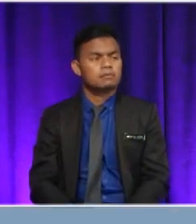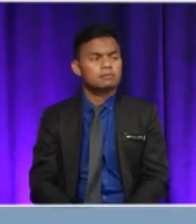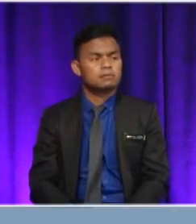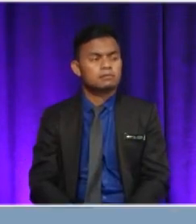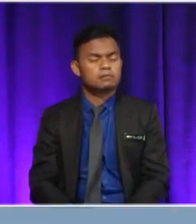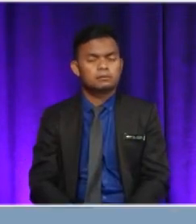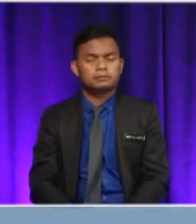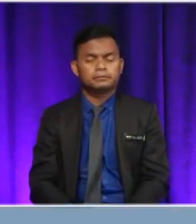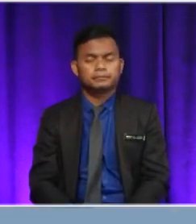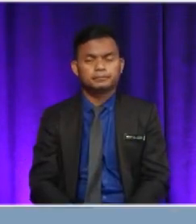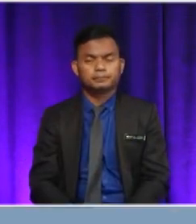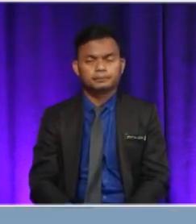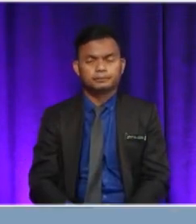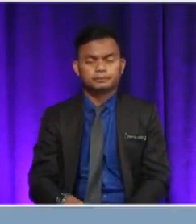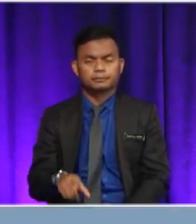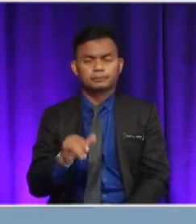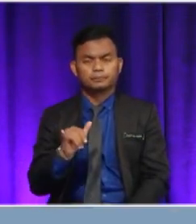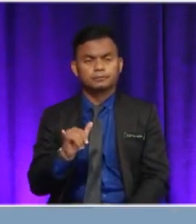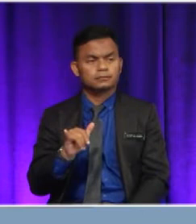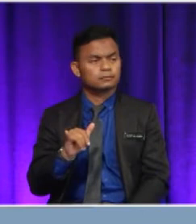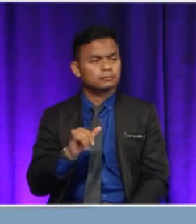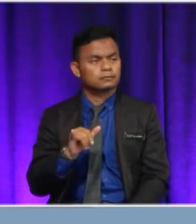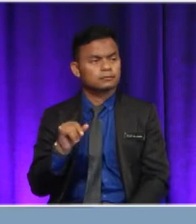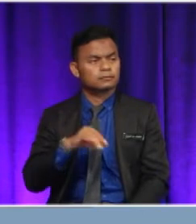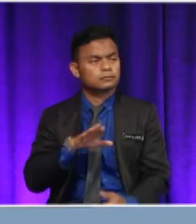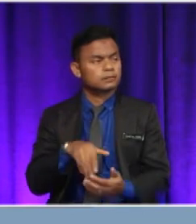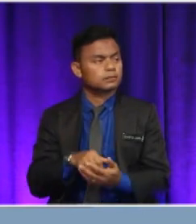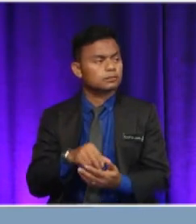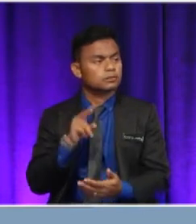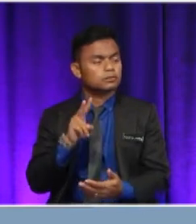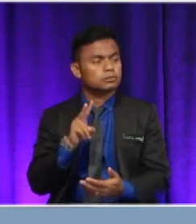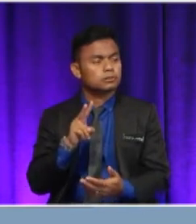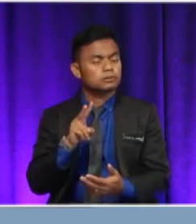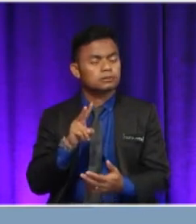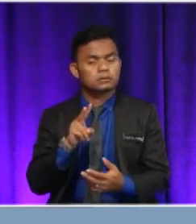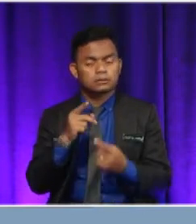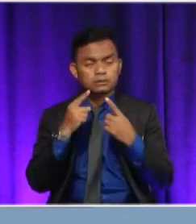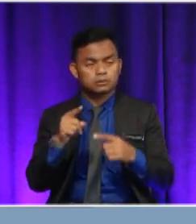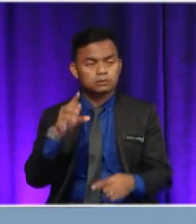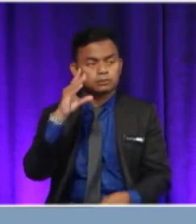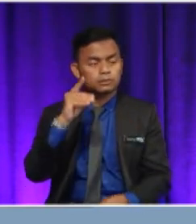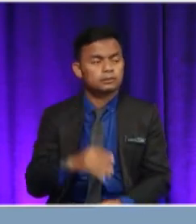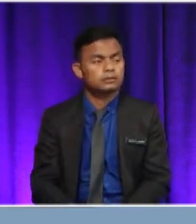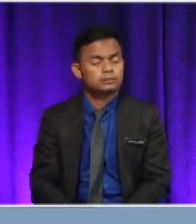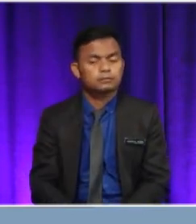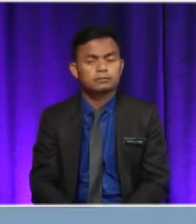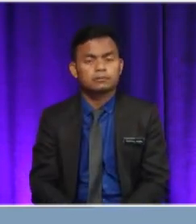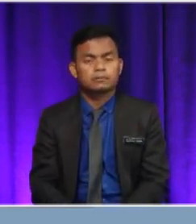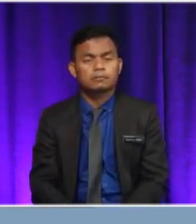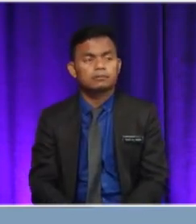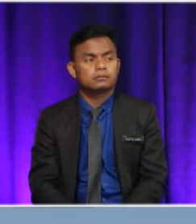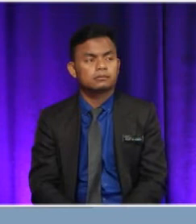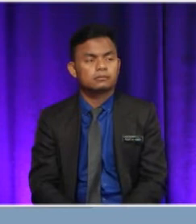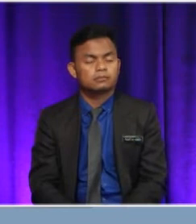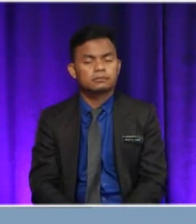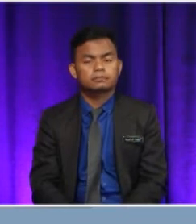So both answered D. I felt squeamish when I was reading this part in the text. It is Skin not clearly disease. mentioned. Answer